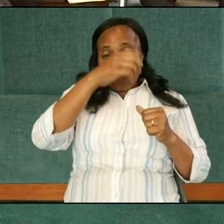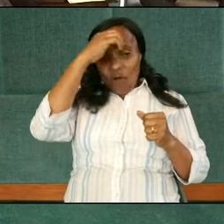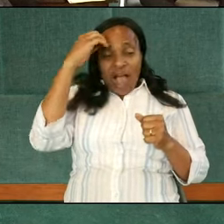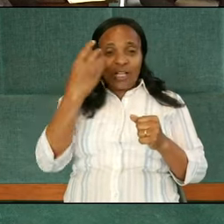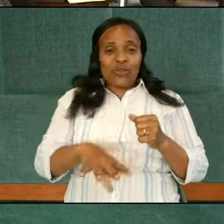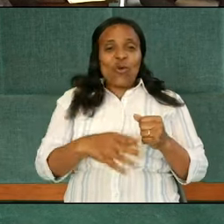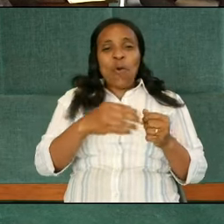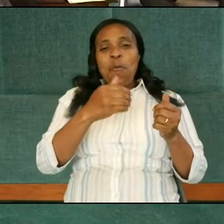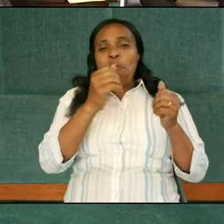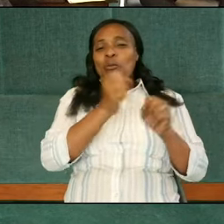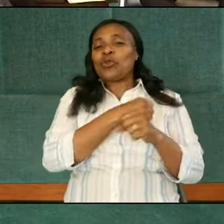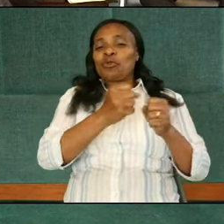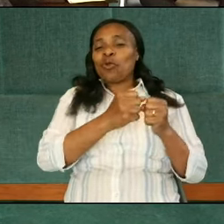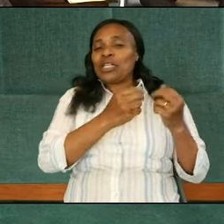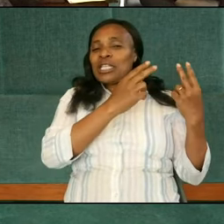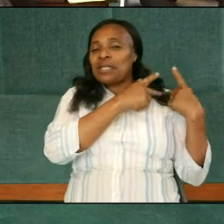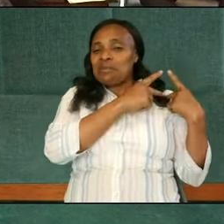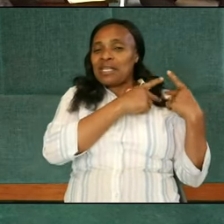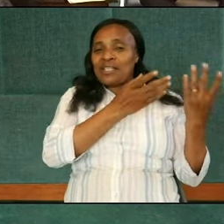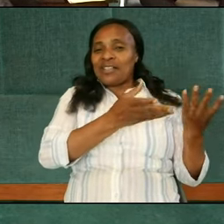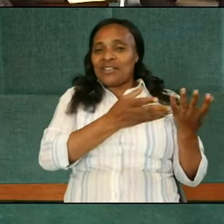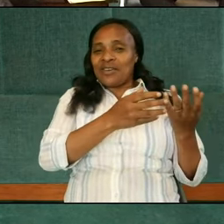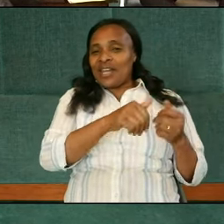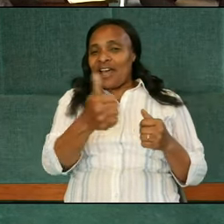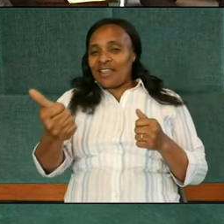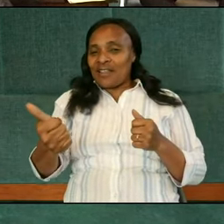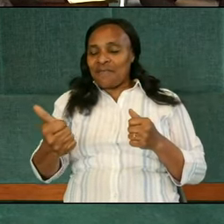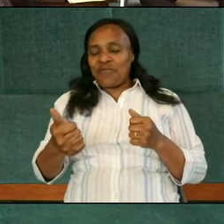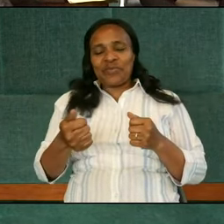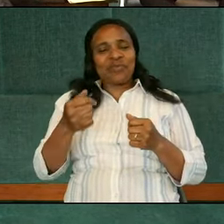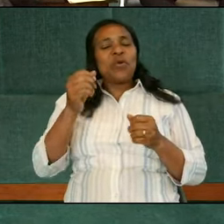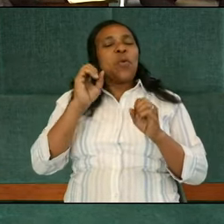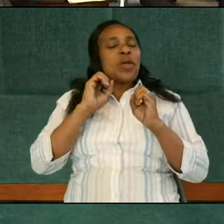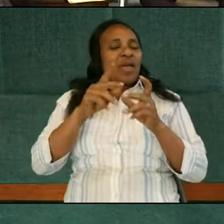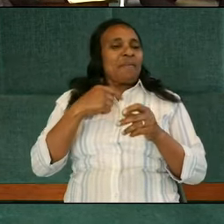to rely on, you know? Mm. What do you think? What I think,